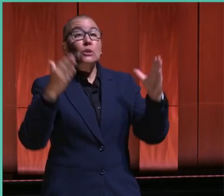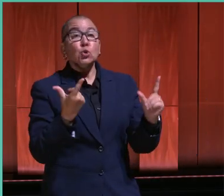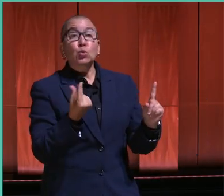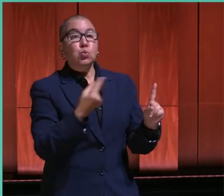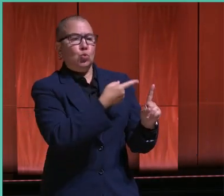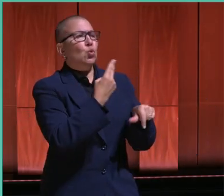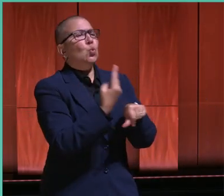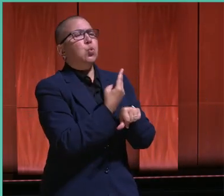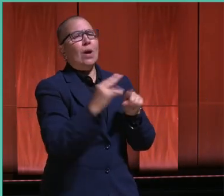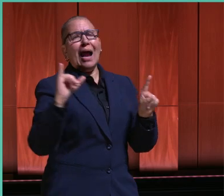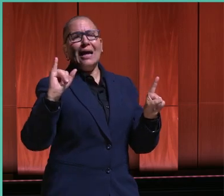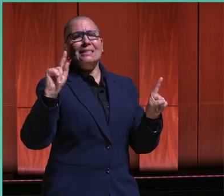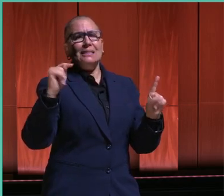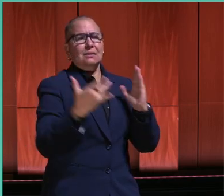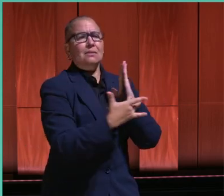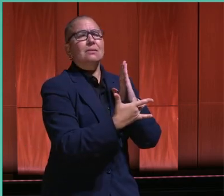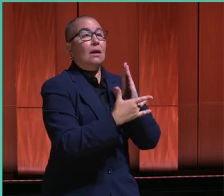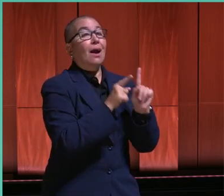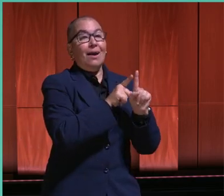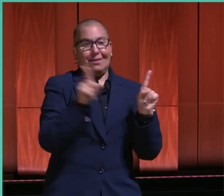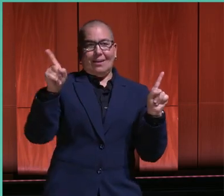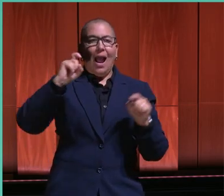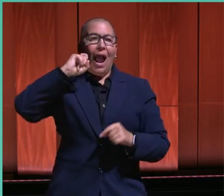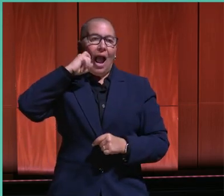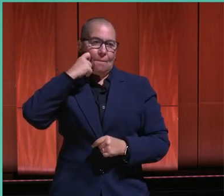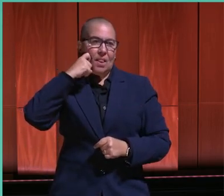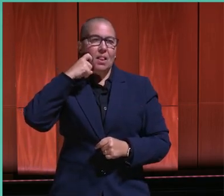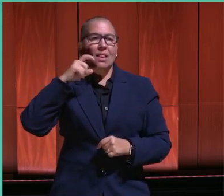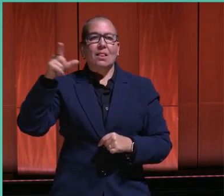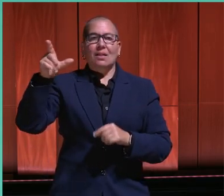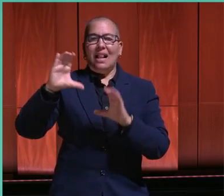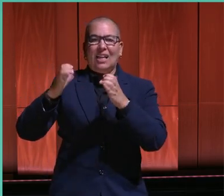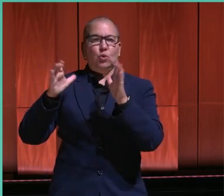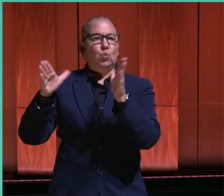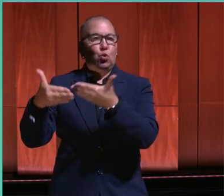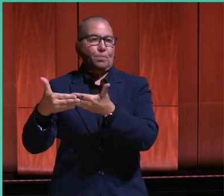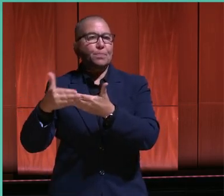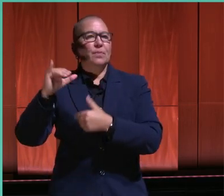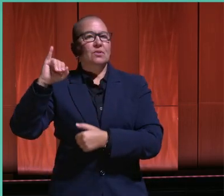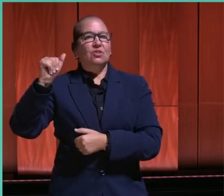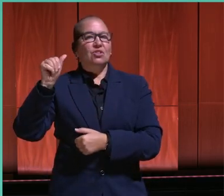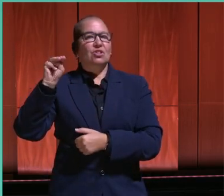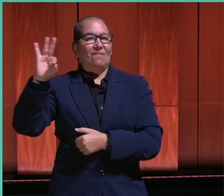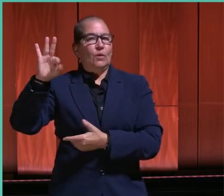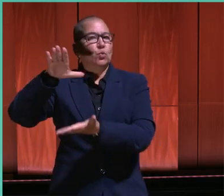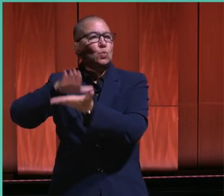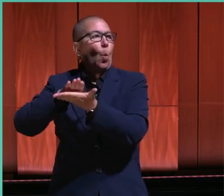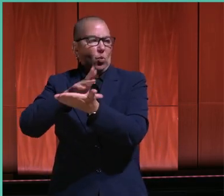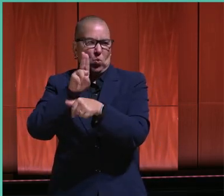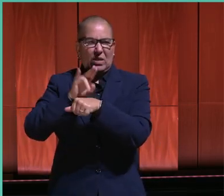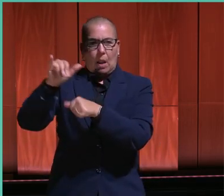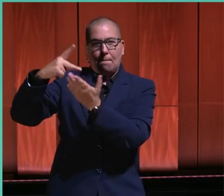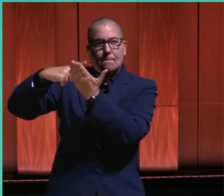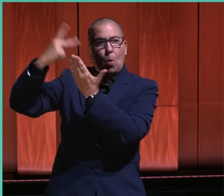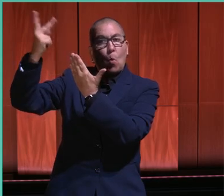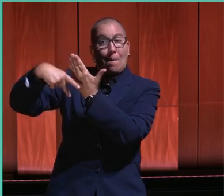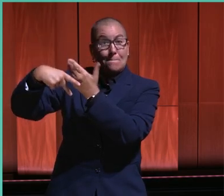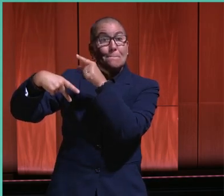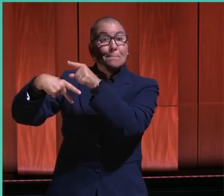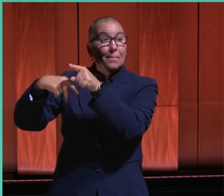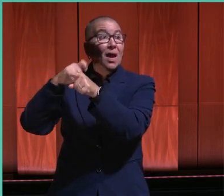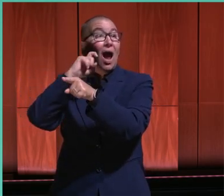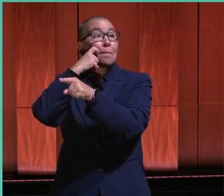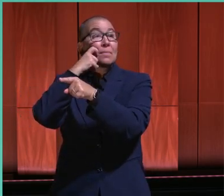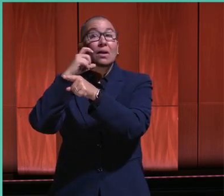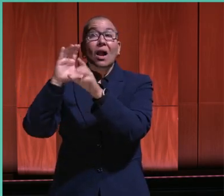Apple TVs, Apple Classroom, and Jamf Teacher, to name a few. Apple Classroom, I will say, is quite popular as teachers are able to monitor